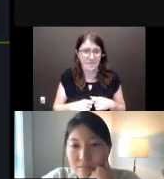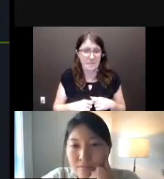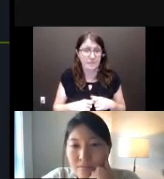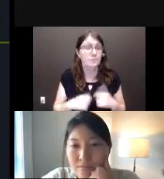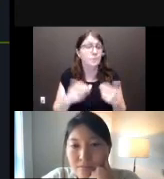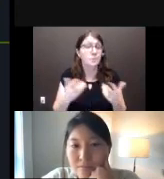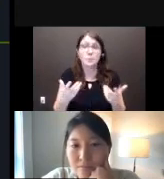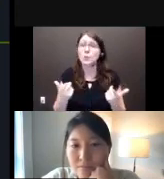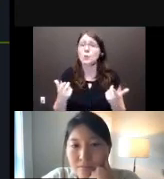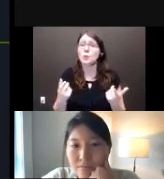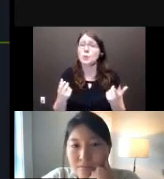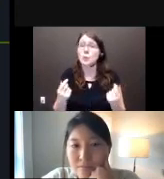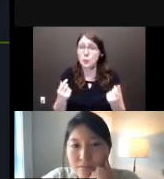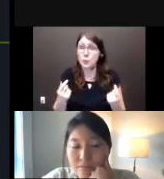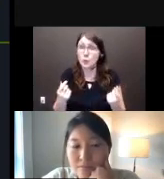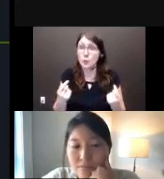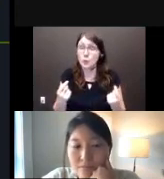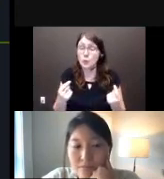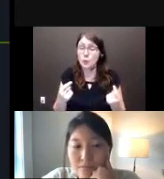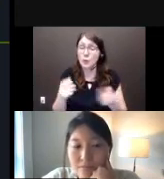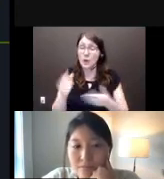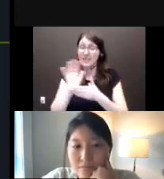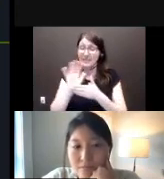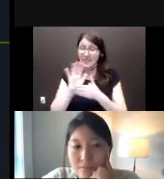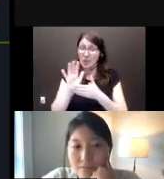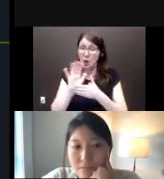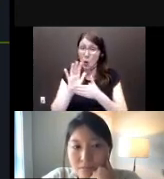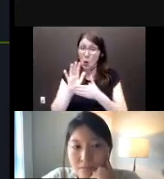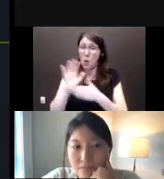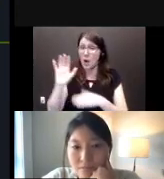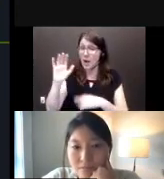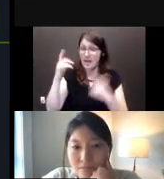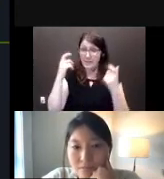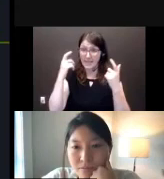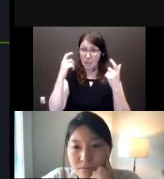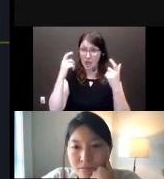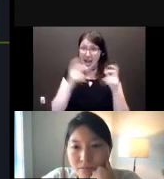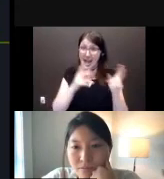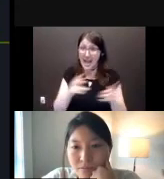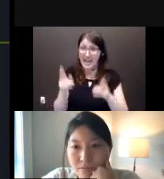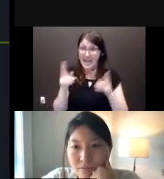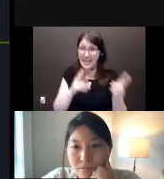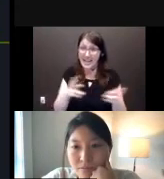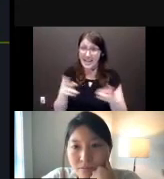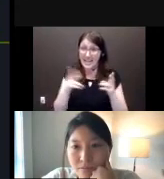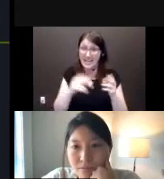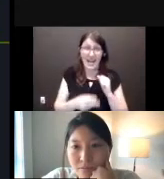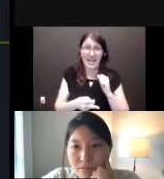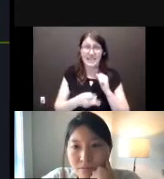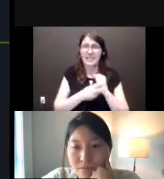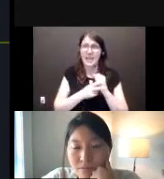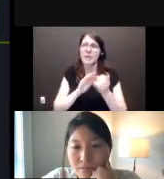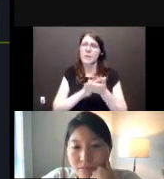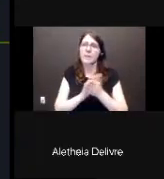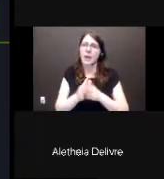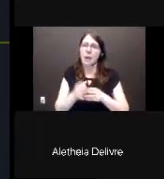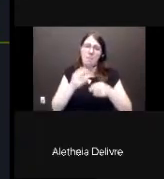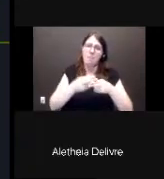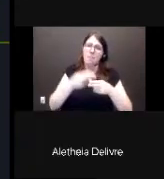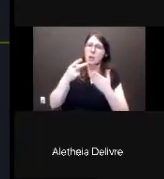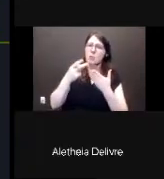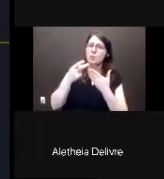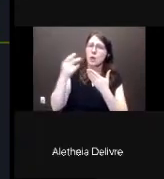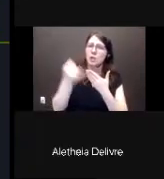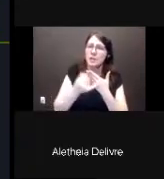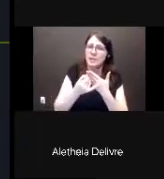start editing a video in Camtasia, it saves it as a project. So I'm going to try to move this bar up way. So it gives it a name and it will save it as a